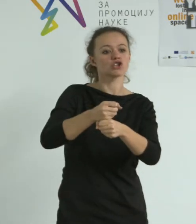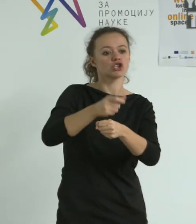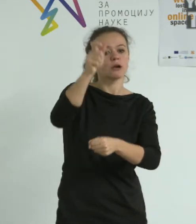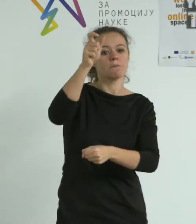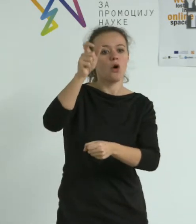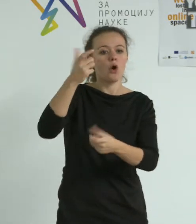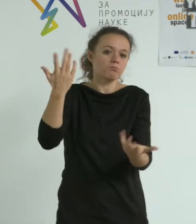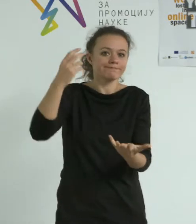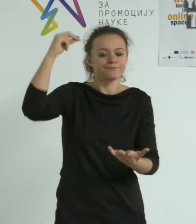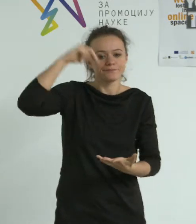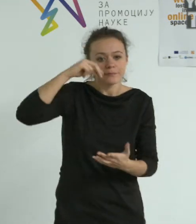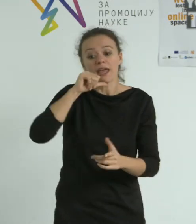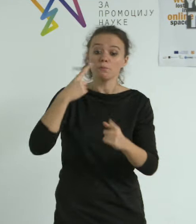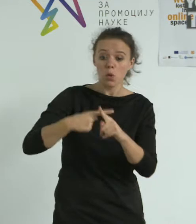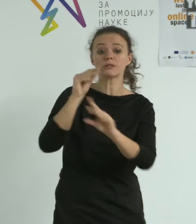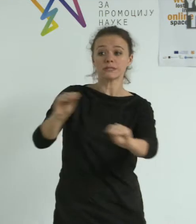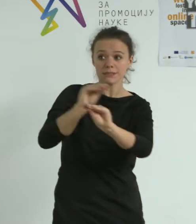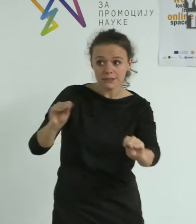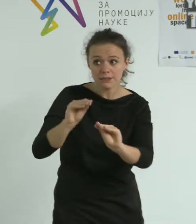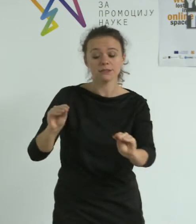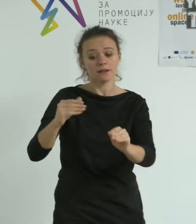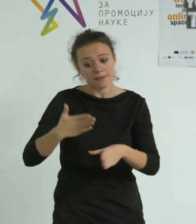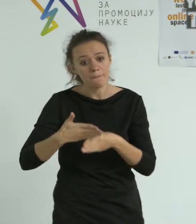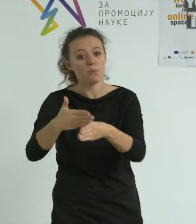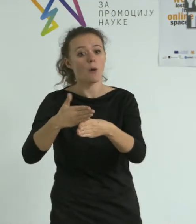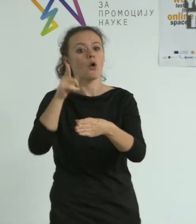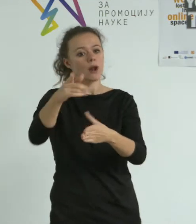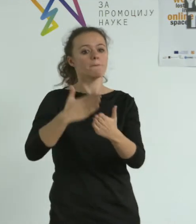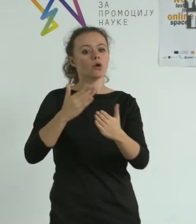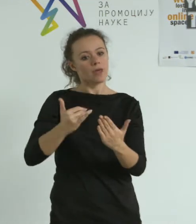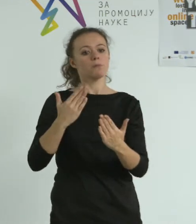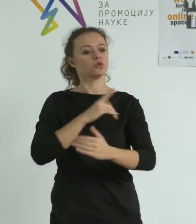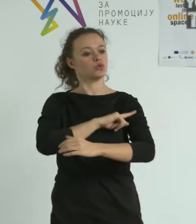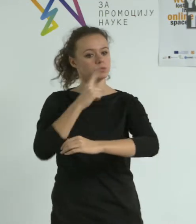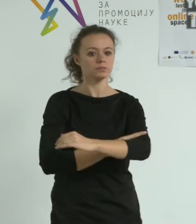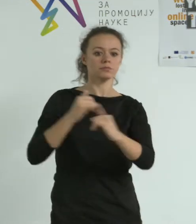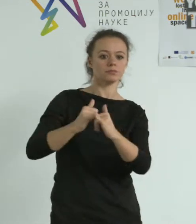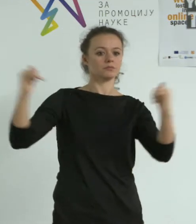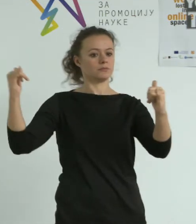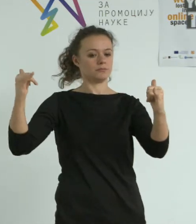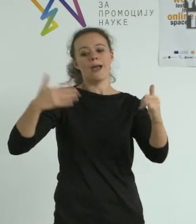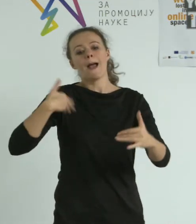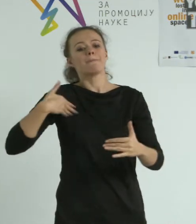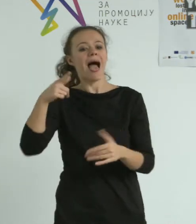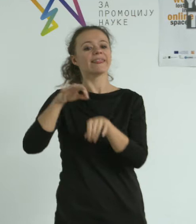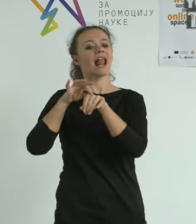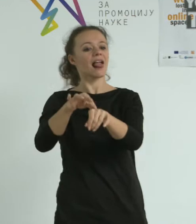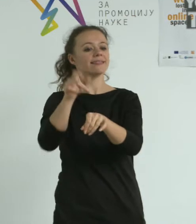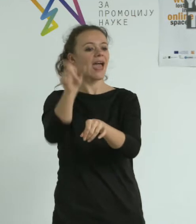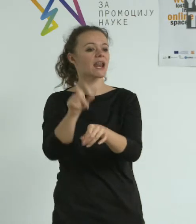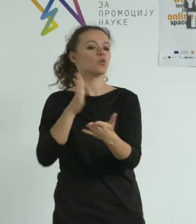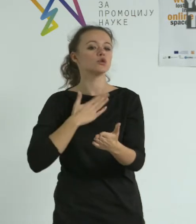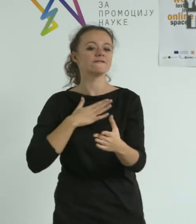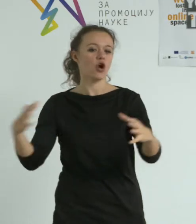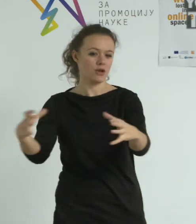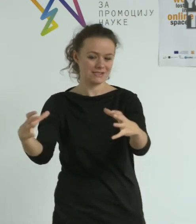educate and help them to become and grow into youth leaders in their communities. So